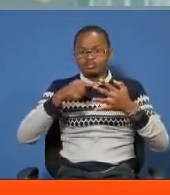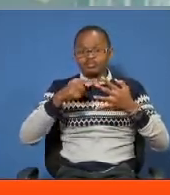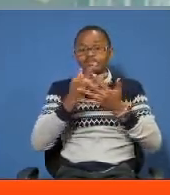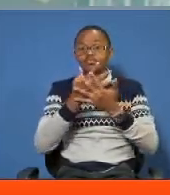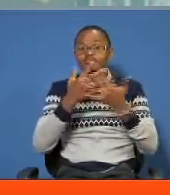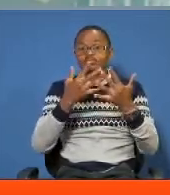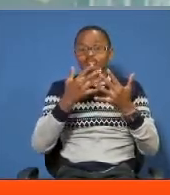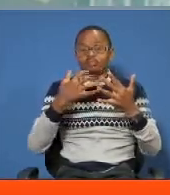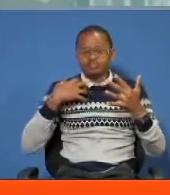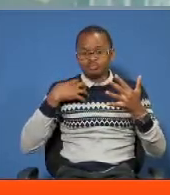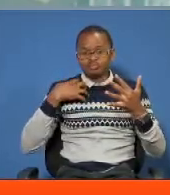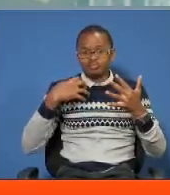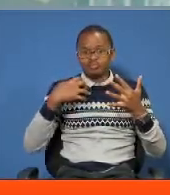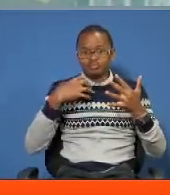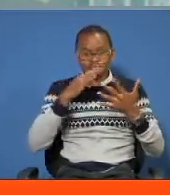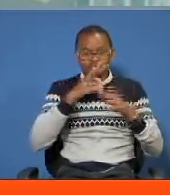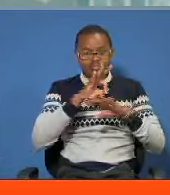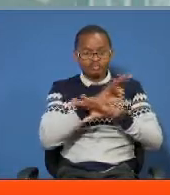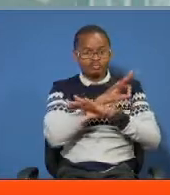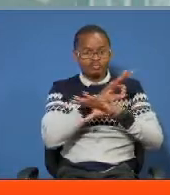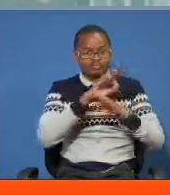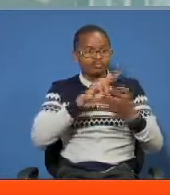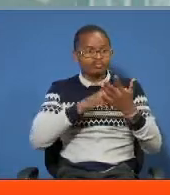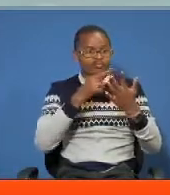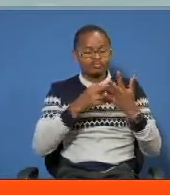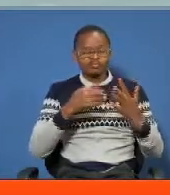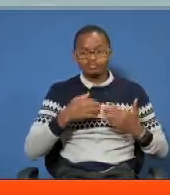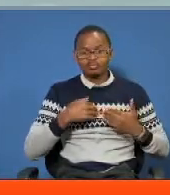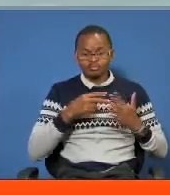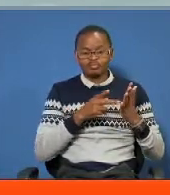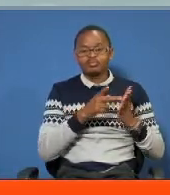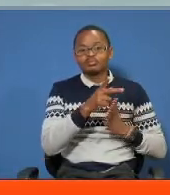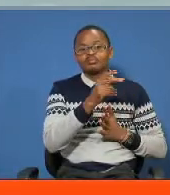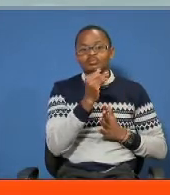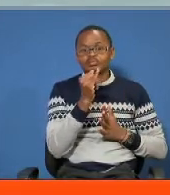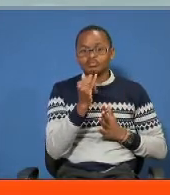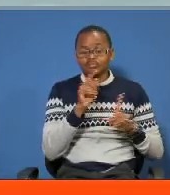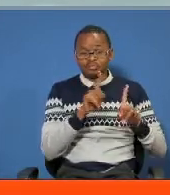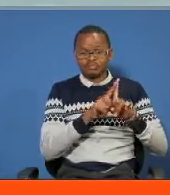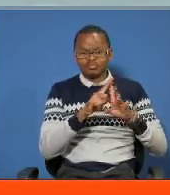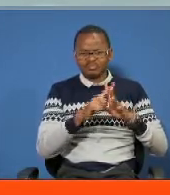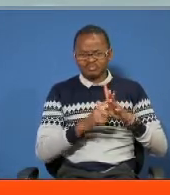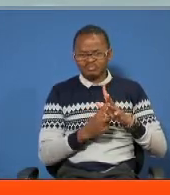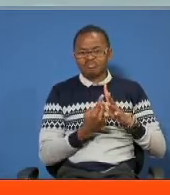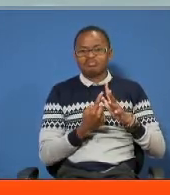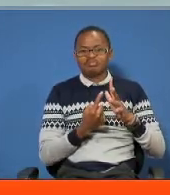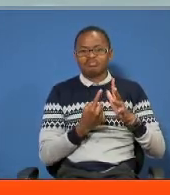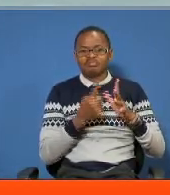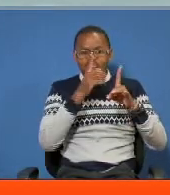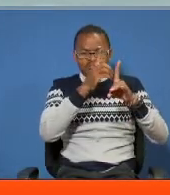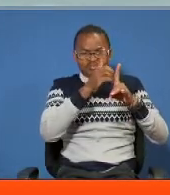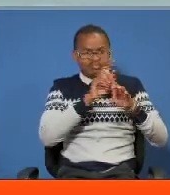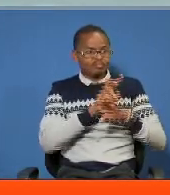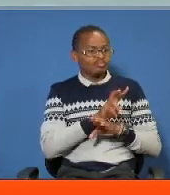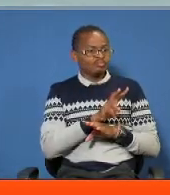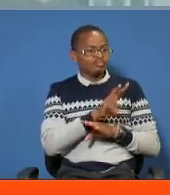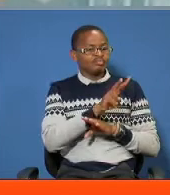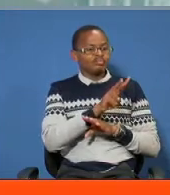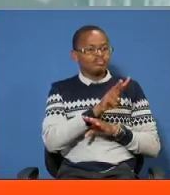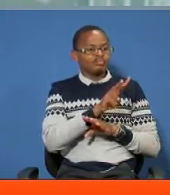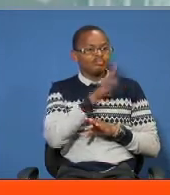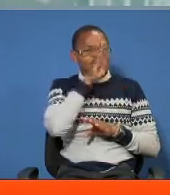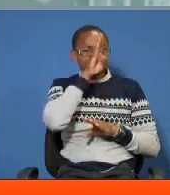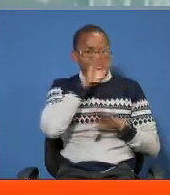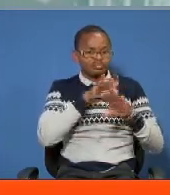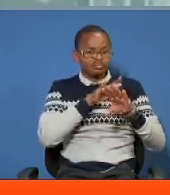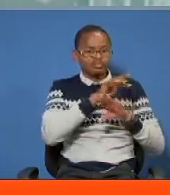instruments and then get the manpower, and that manpower is a function of the resources that you have to pay. Now, at the initial stages, you have to depend a lot on secondment